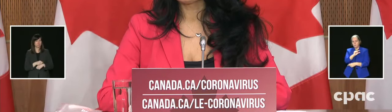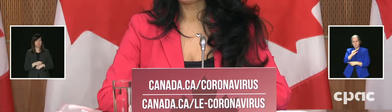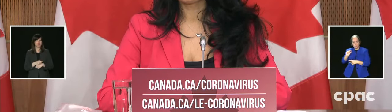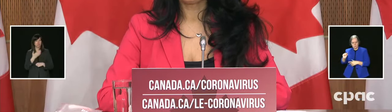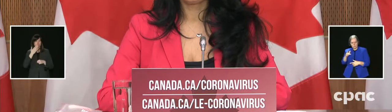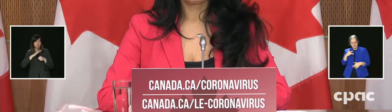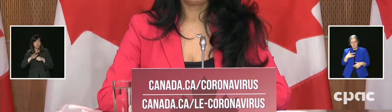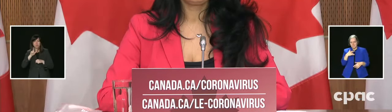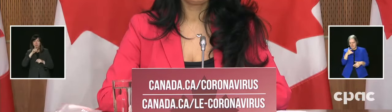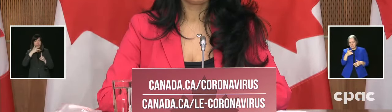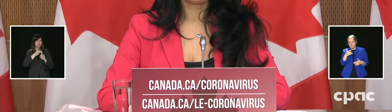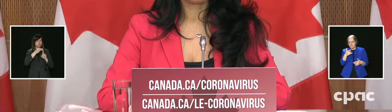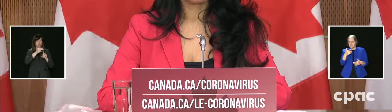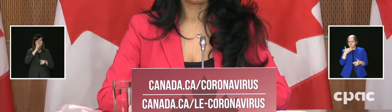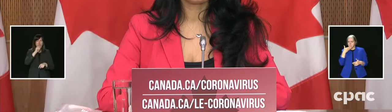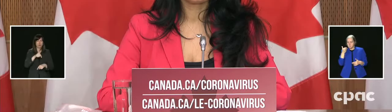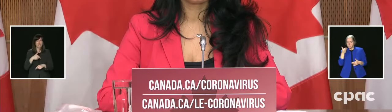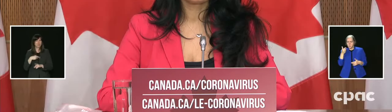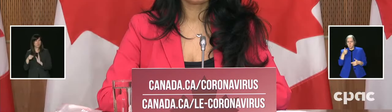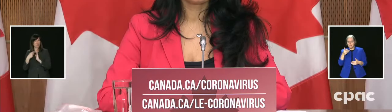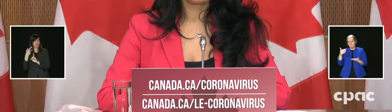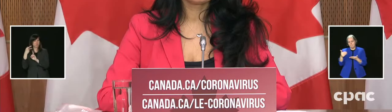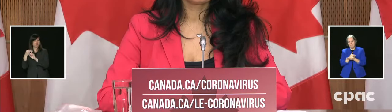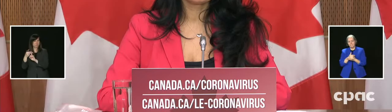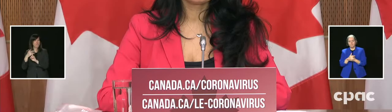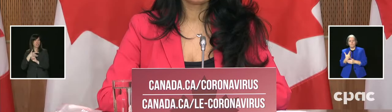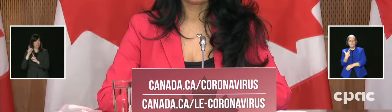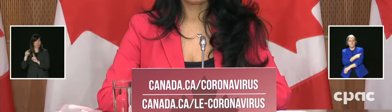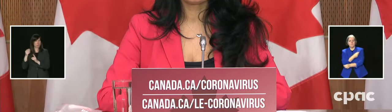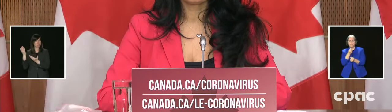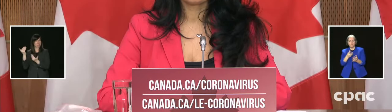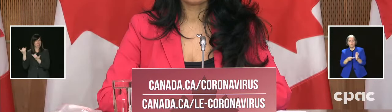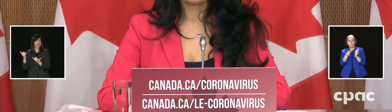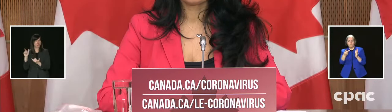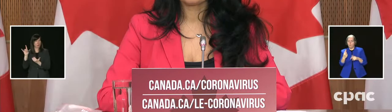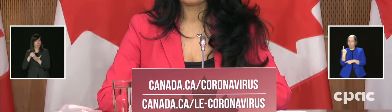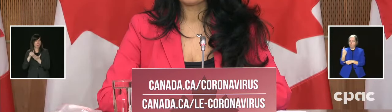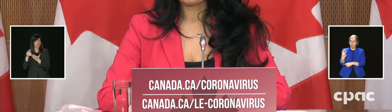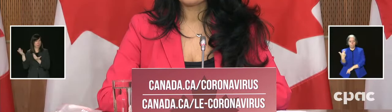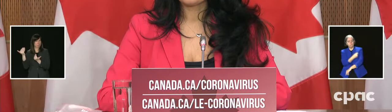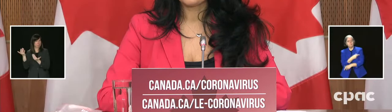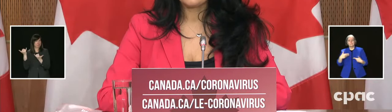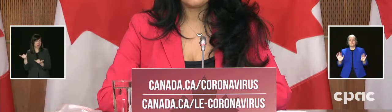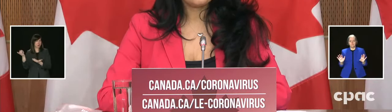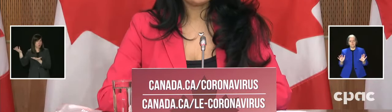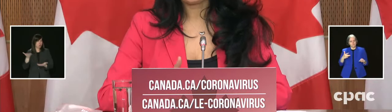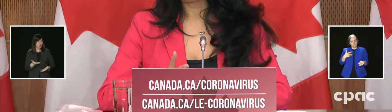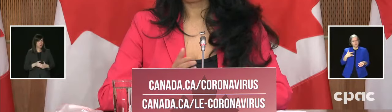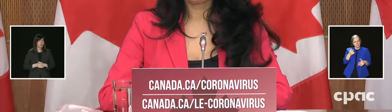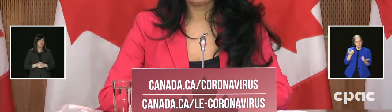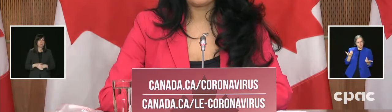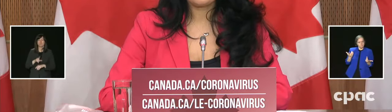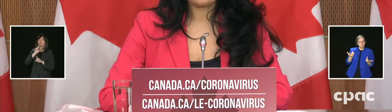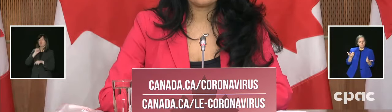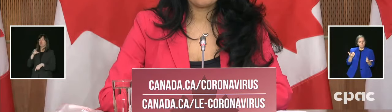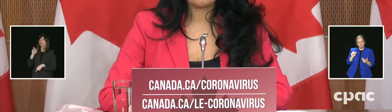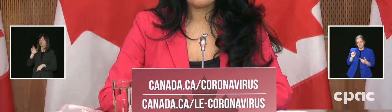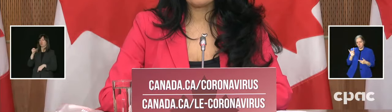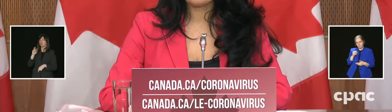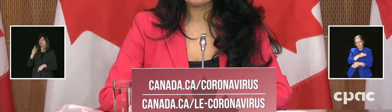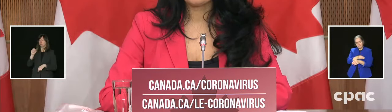vaccine, would you think that we would want to get the 28 million options? Yeah, I mean, I